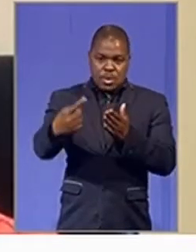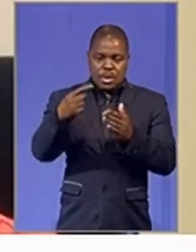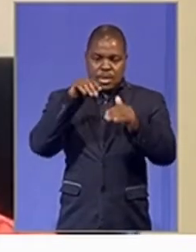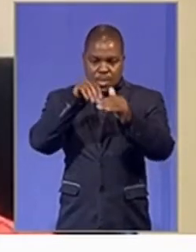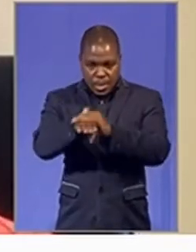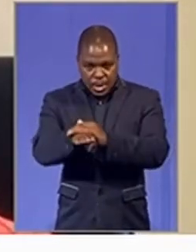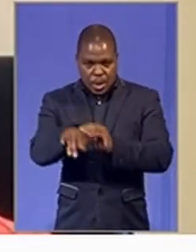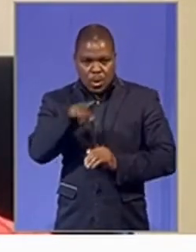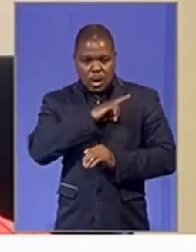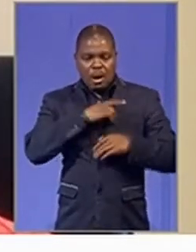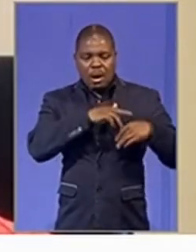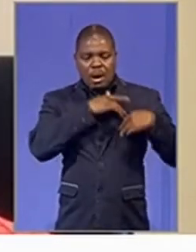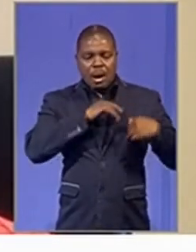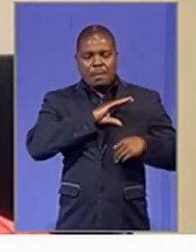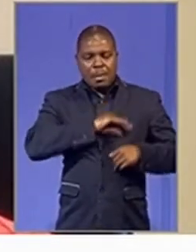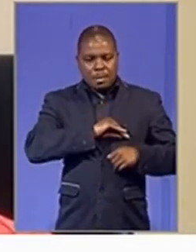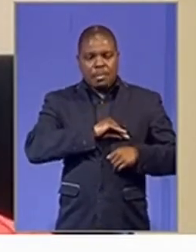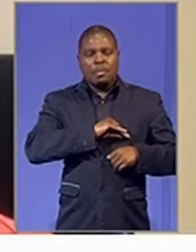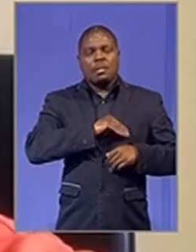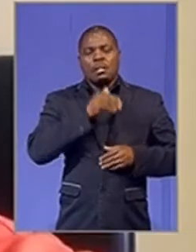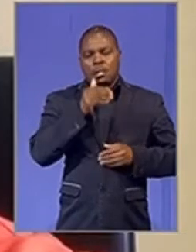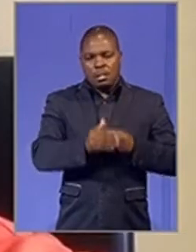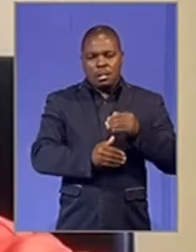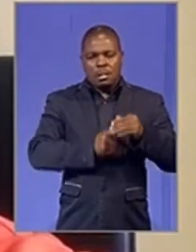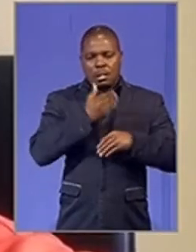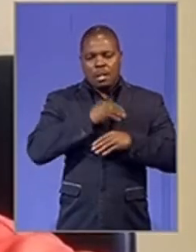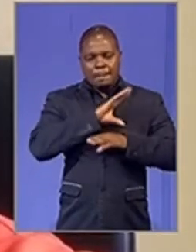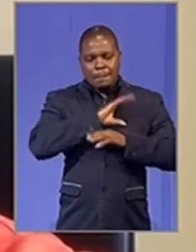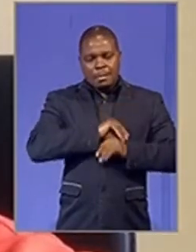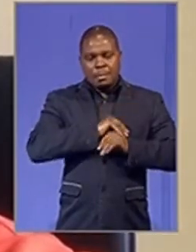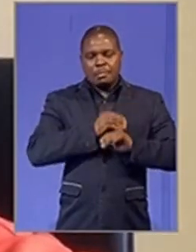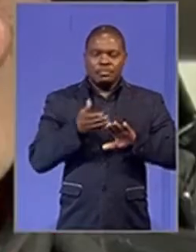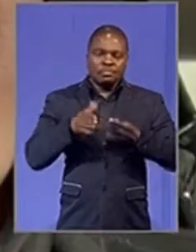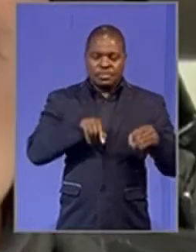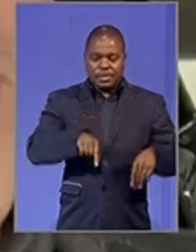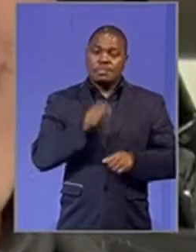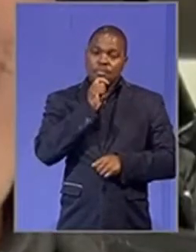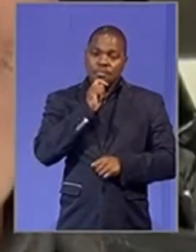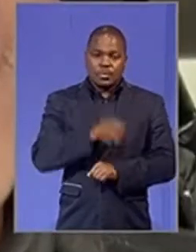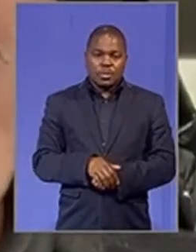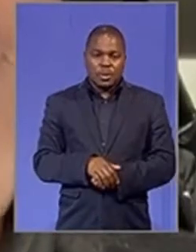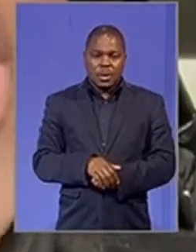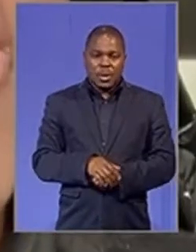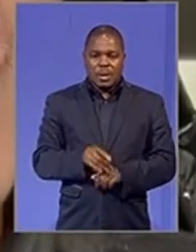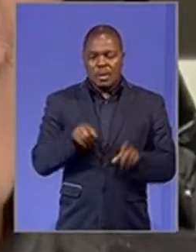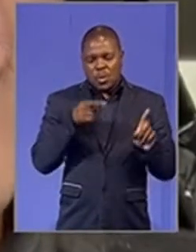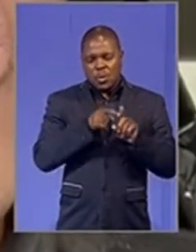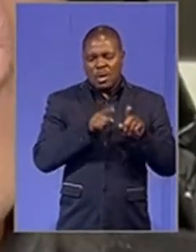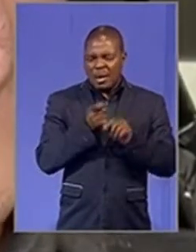due to heart failure, and she succumbed to cardiac arrest in the early hours of this morning. She was one of the few